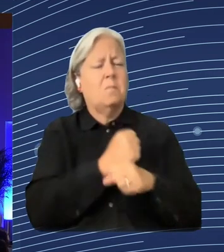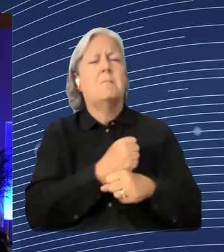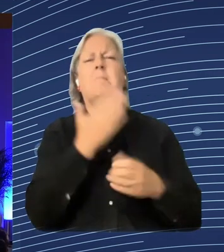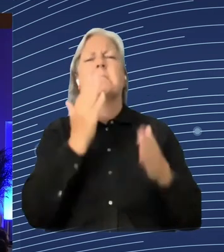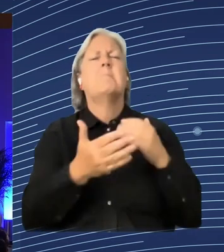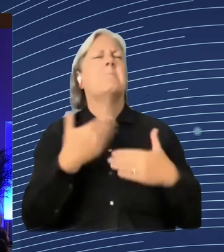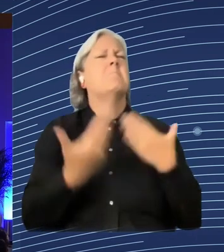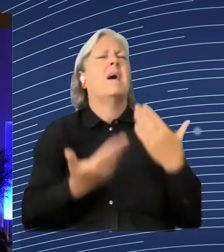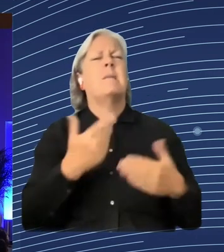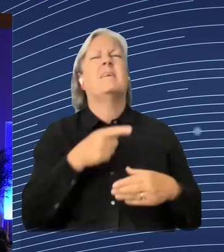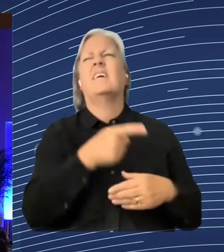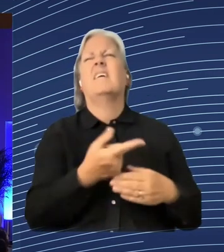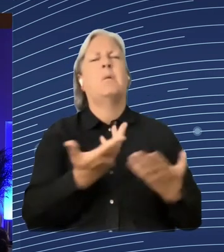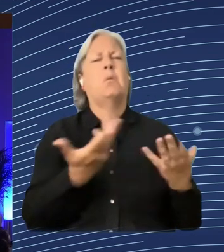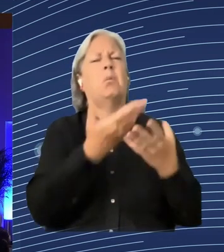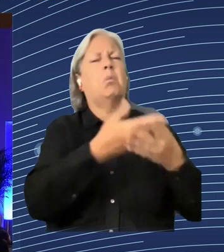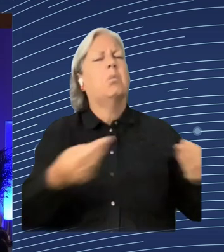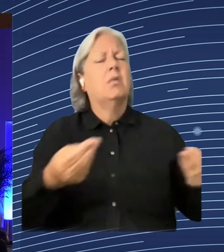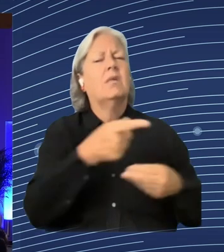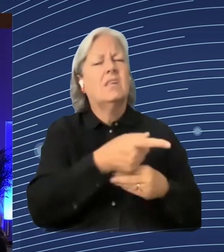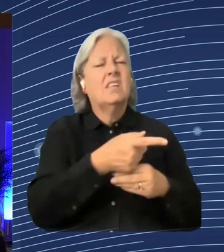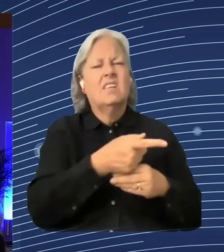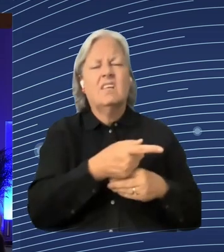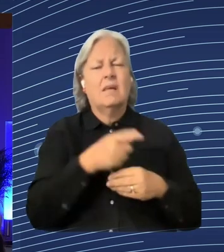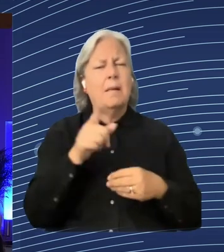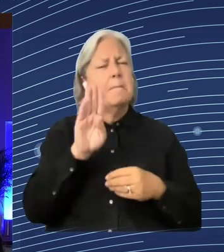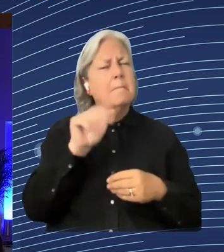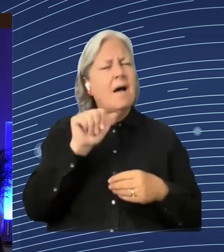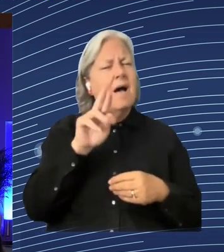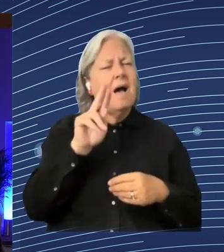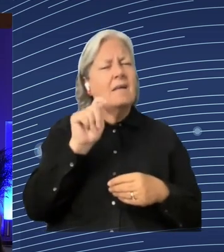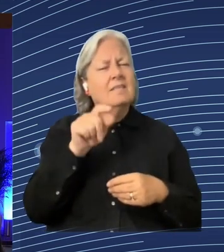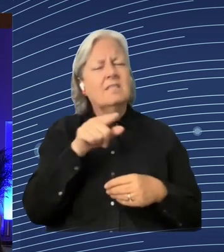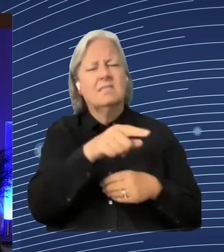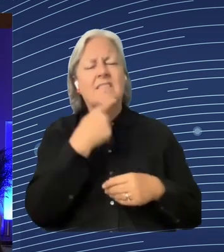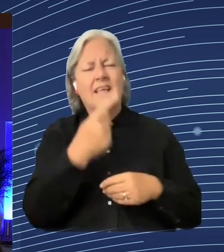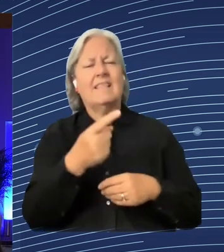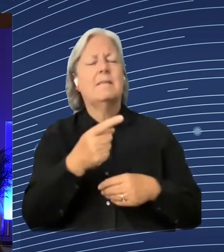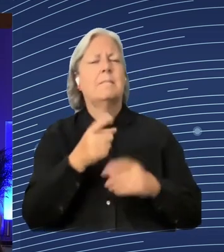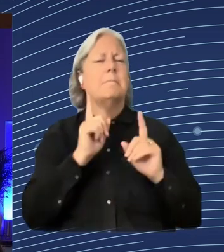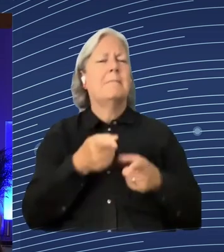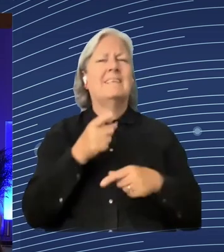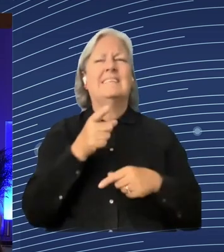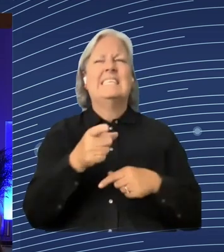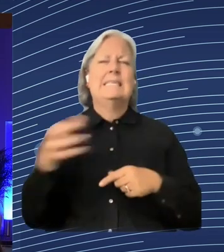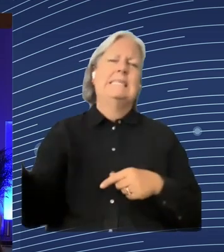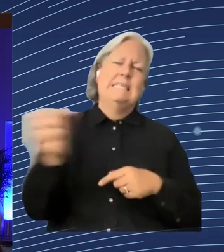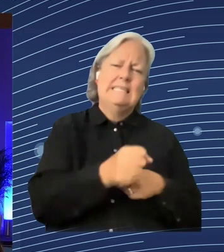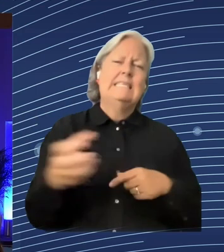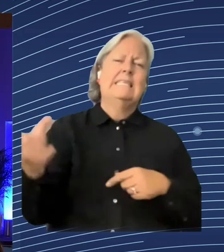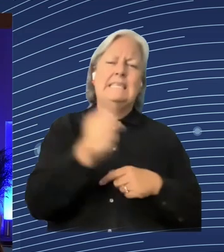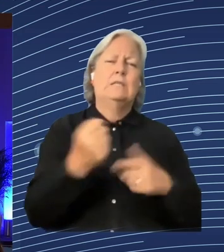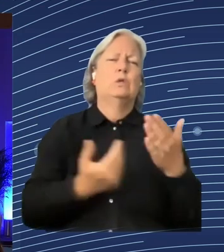I understood that Bart had to hire new people for data mining, but some other people, I